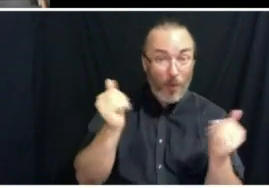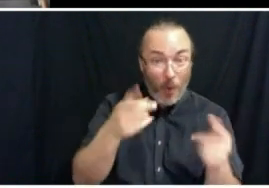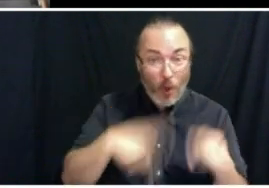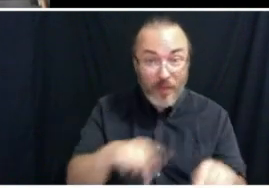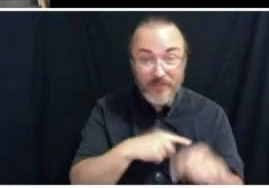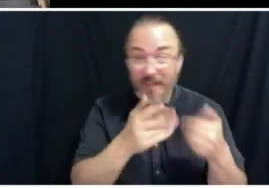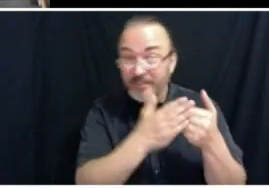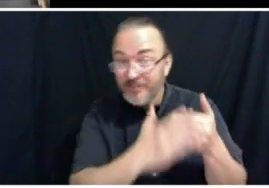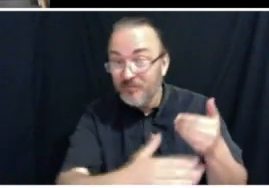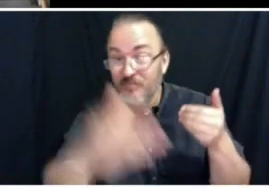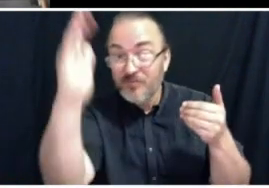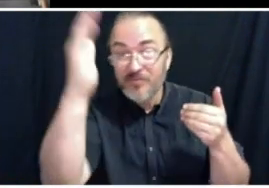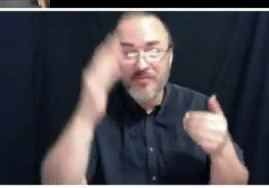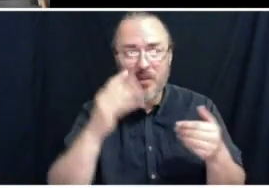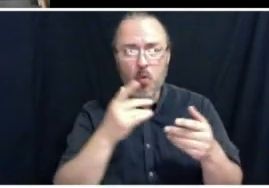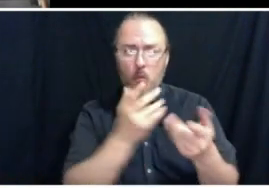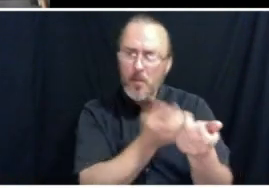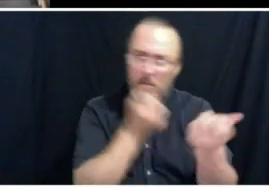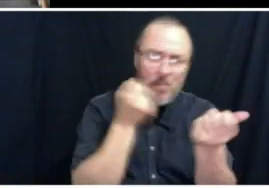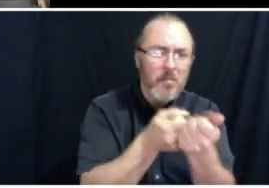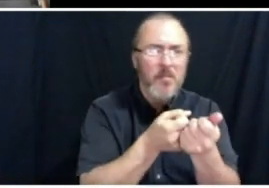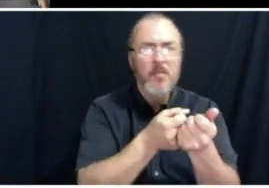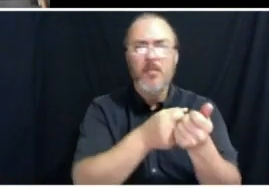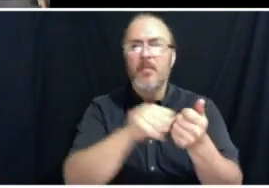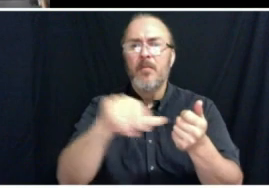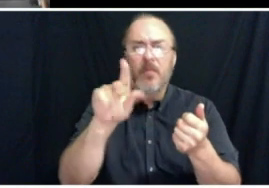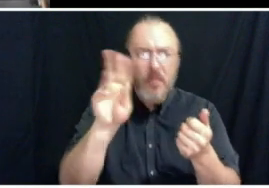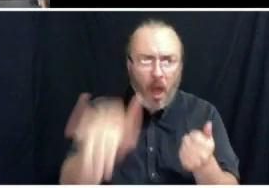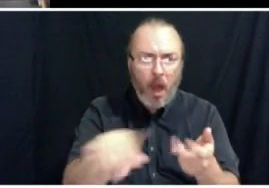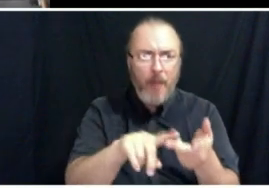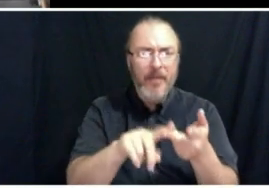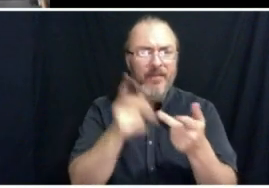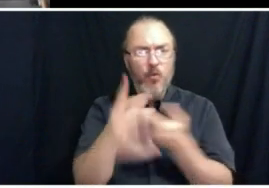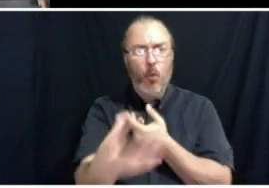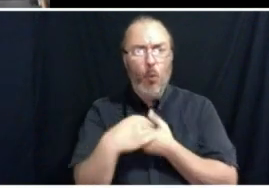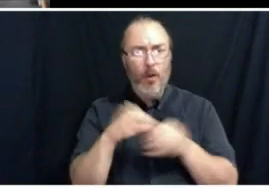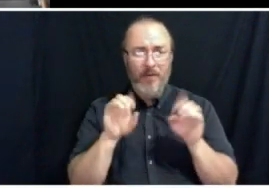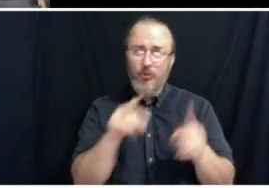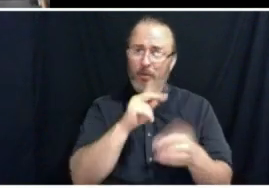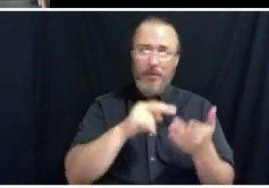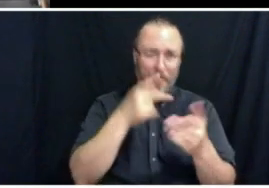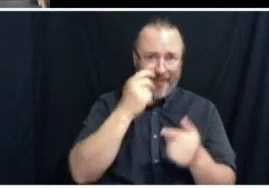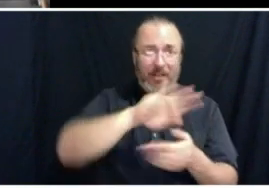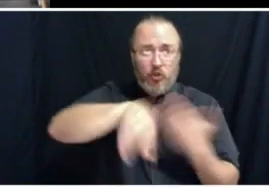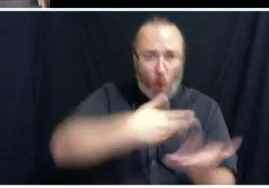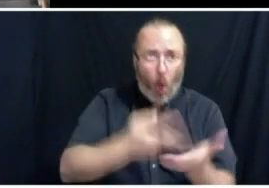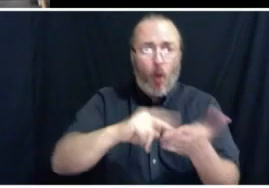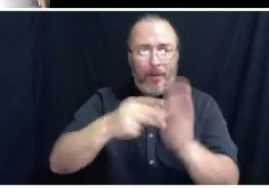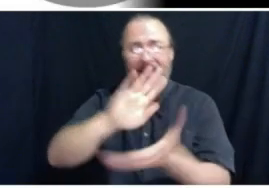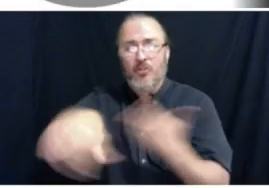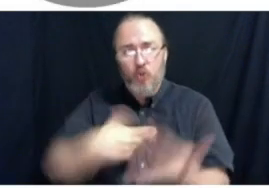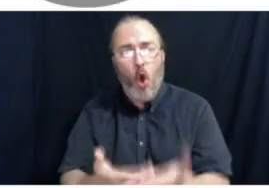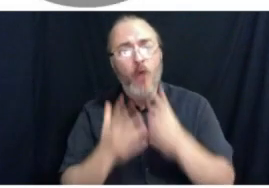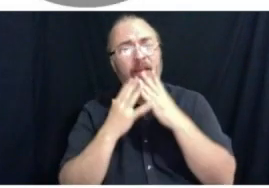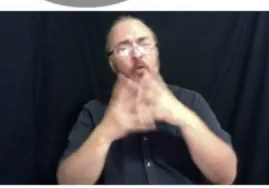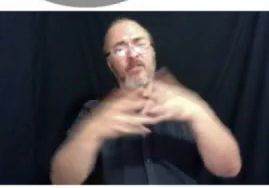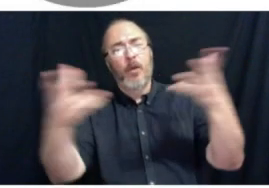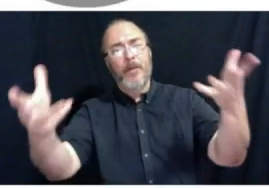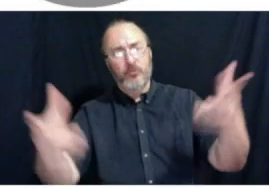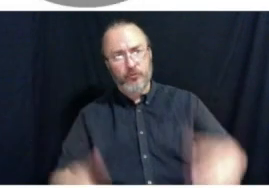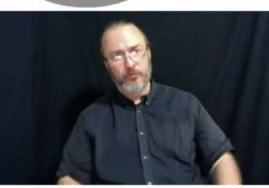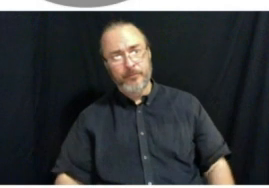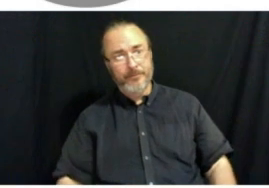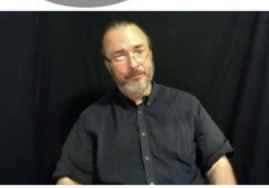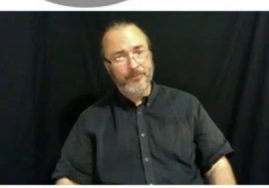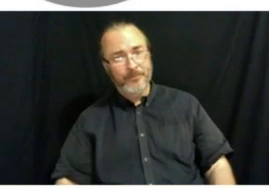and lobby and work for inclusive education, because all means all. Thank you very much. Thank you.